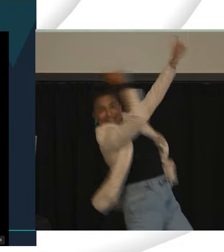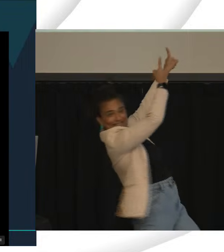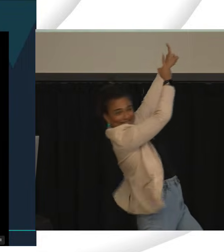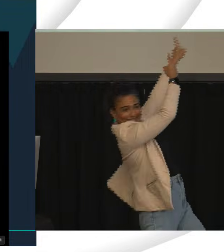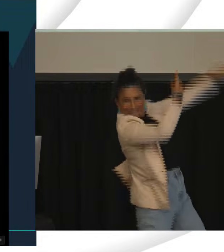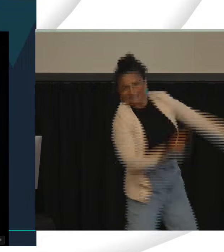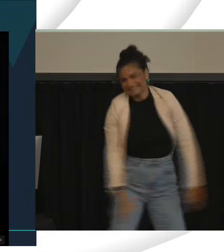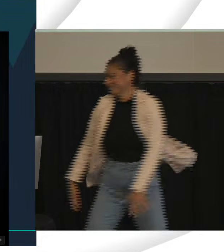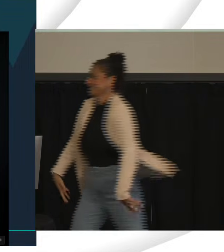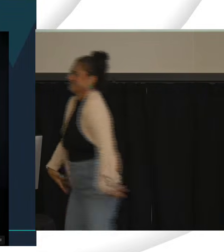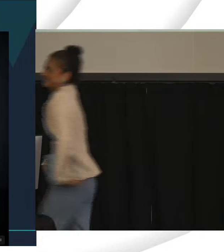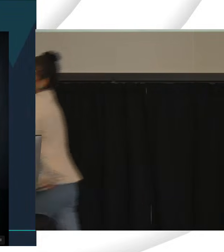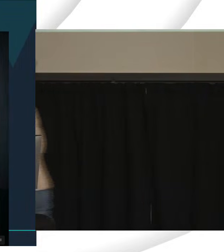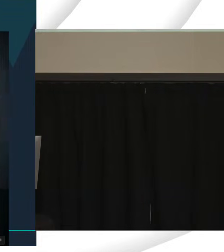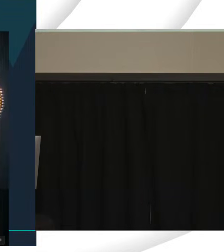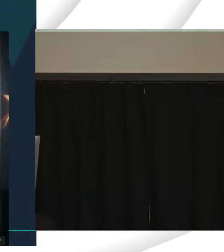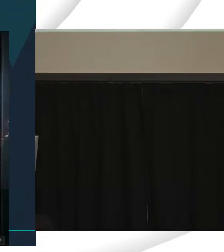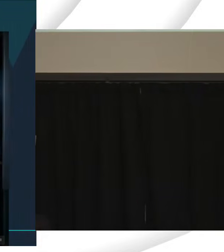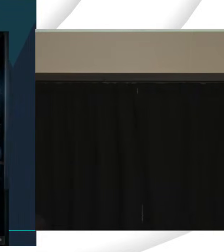Let's restart that video.